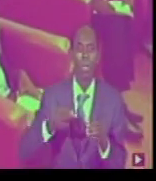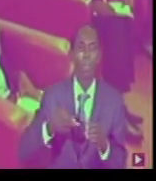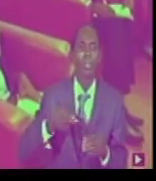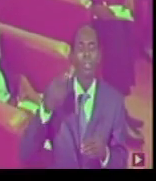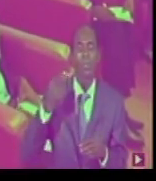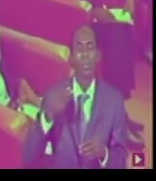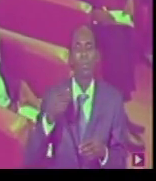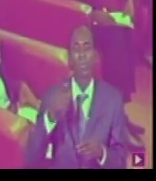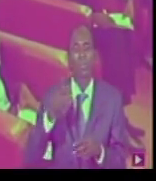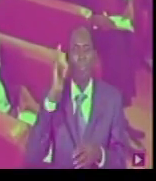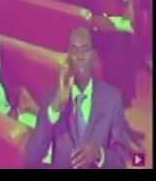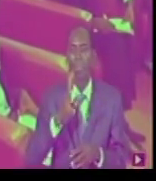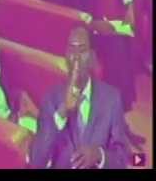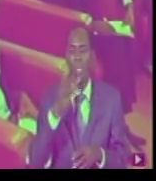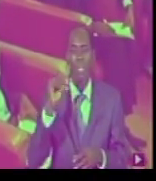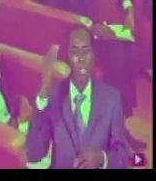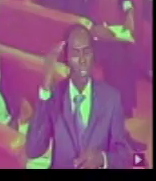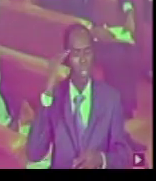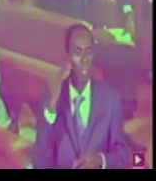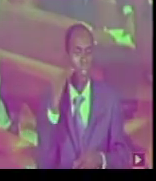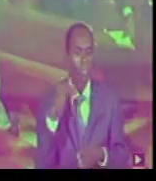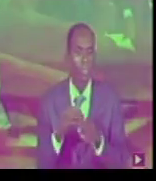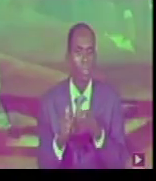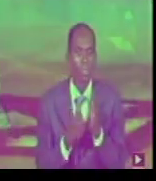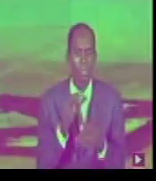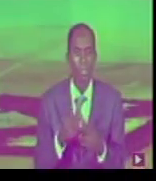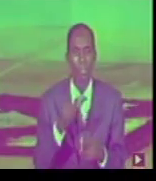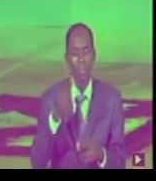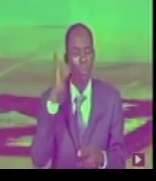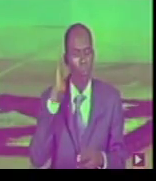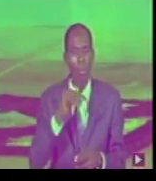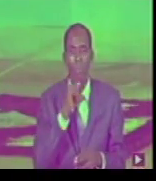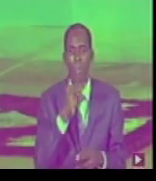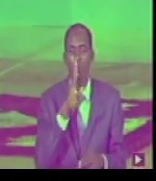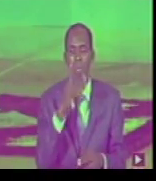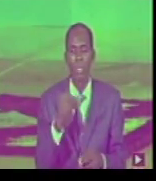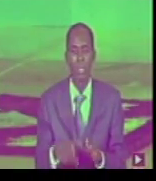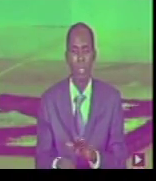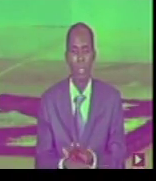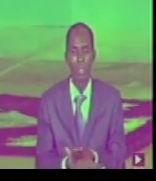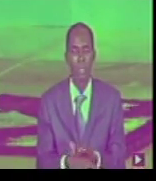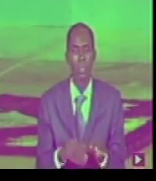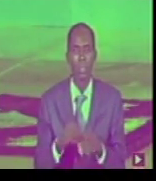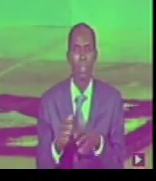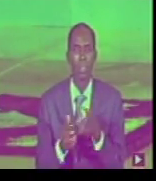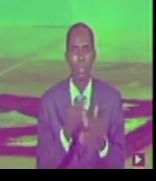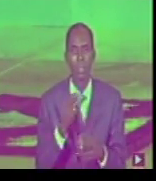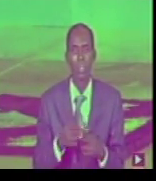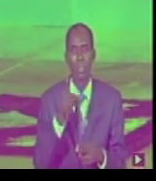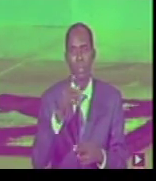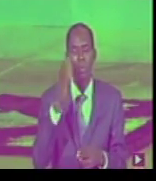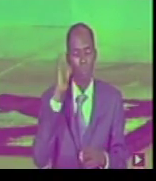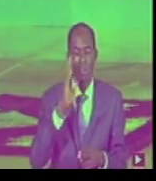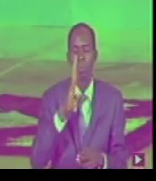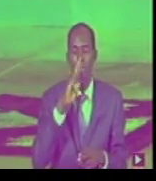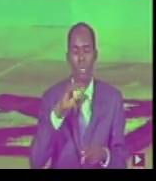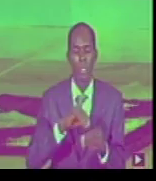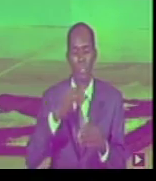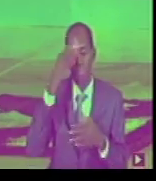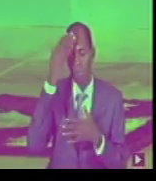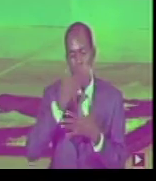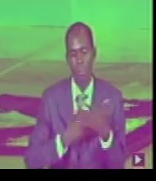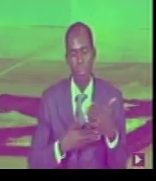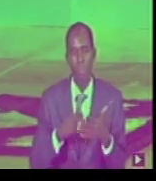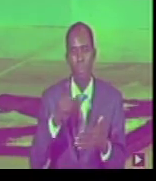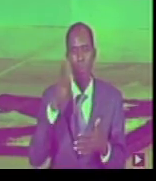You'll be the head. You'll not be the tail. You'll be in front. You'll not be